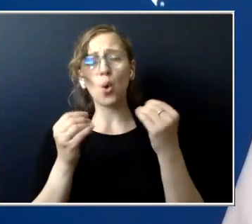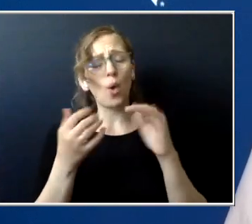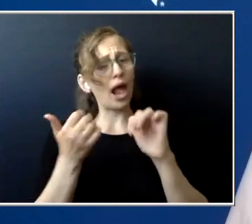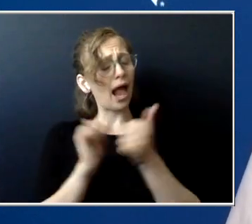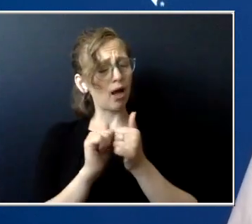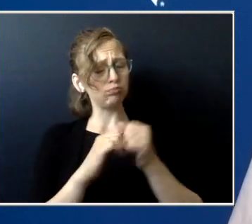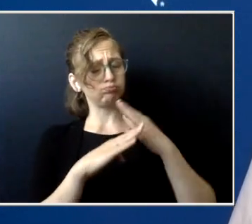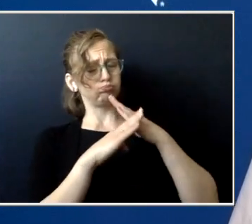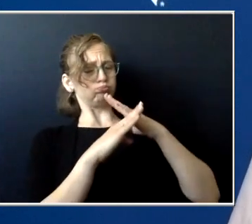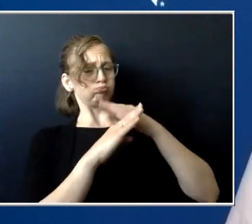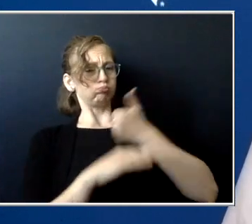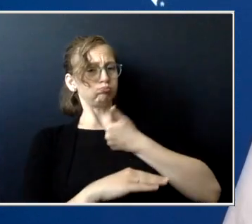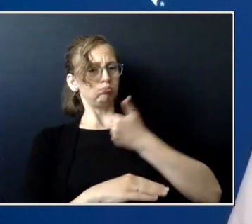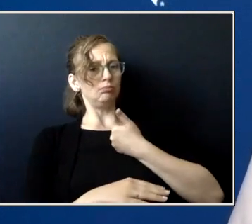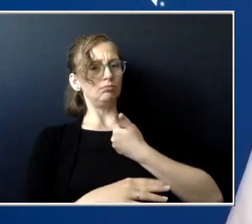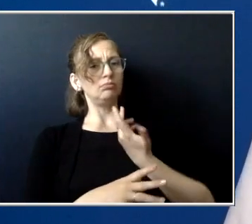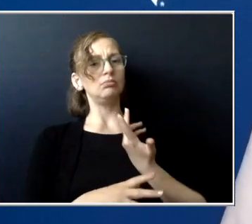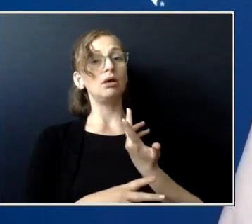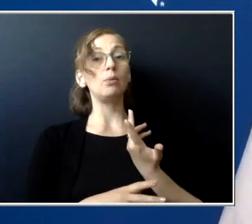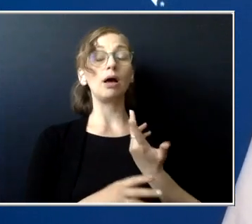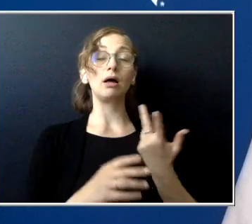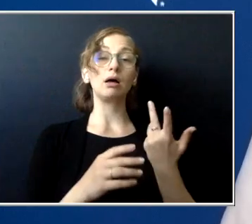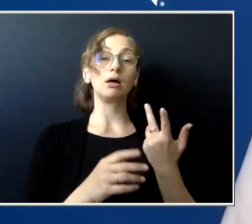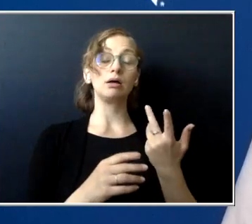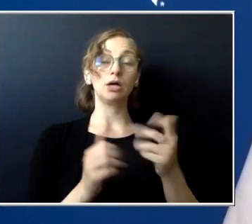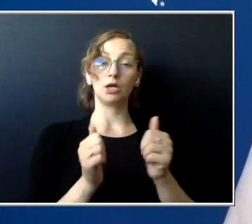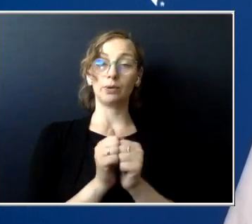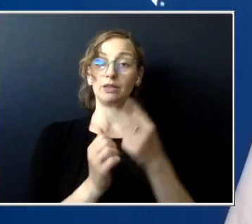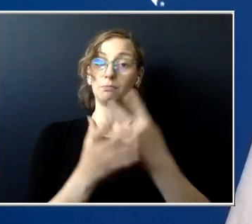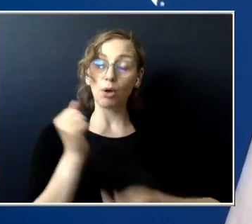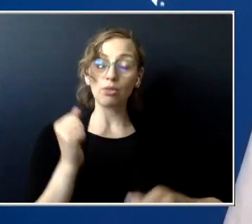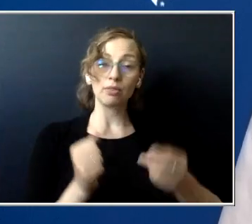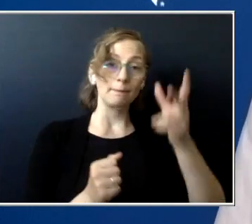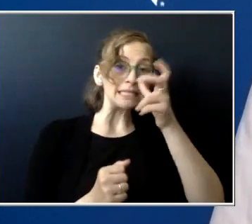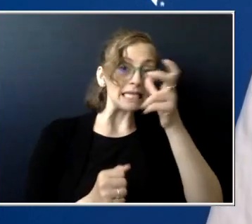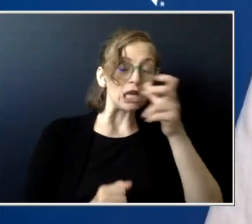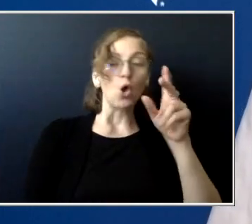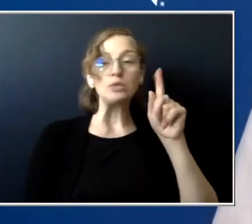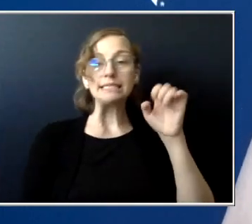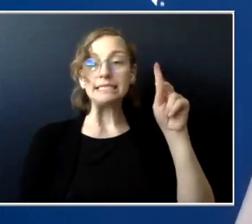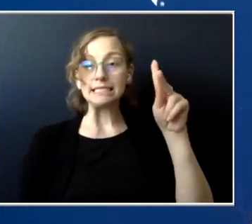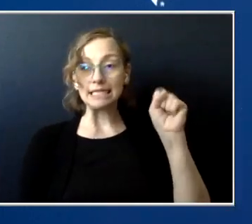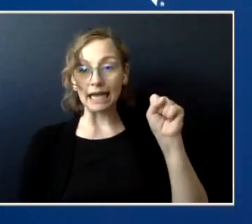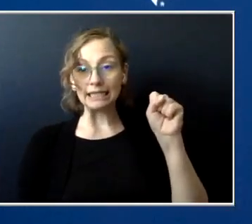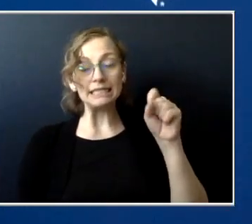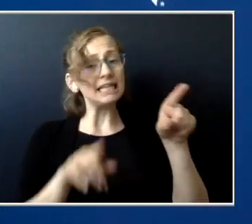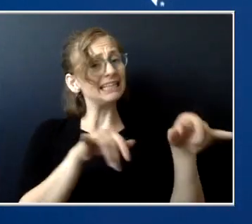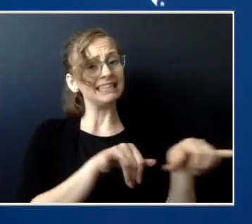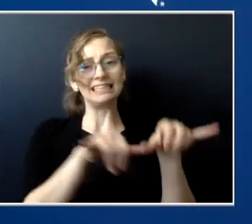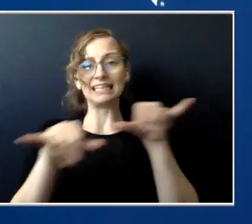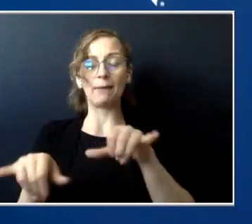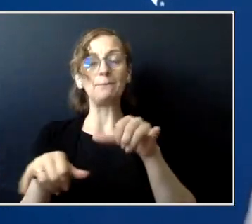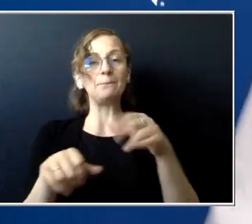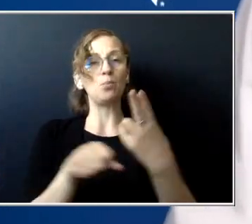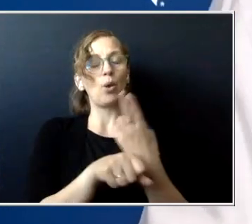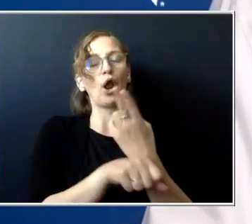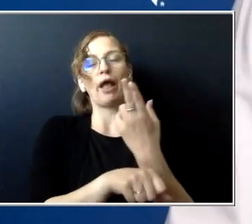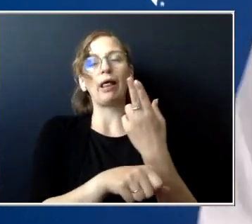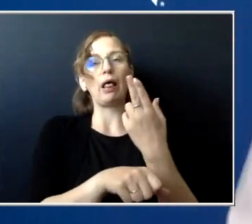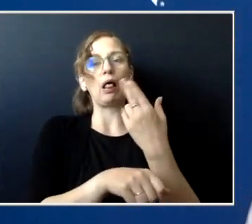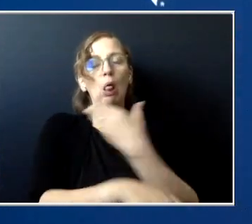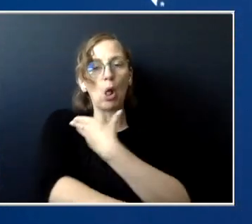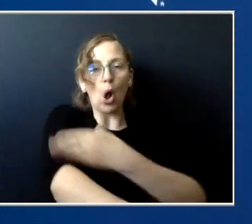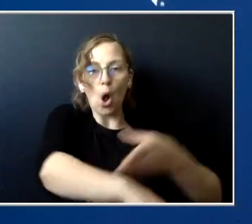Well, against mosquitoes and ticks, it's a lot of the same prevention. It's wearing long clothing. It is wearing the